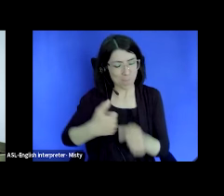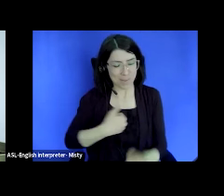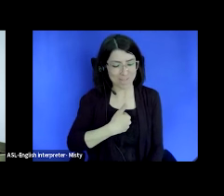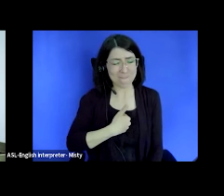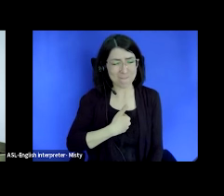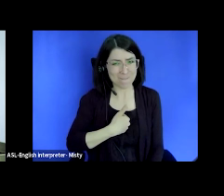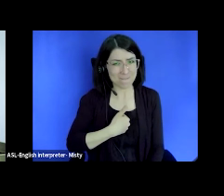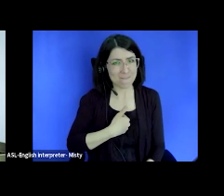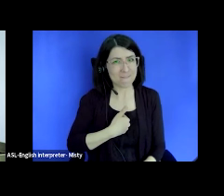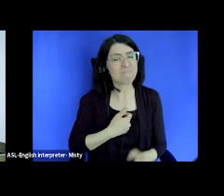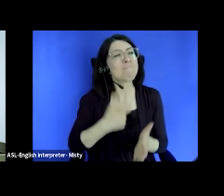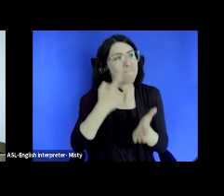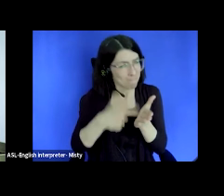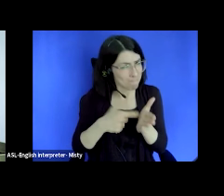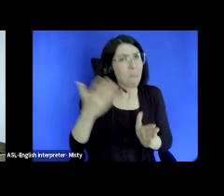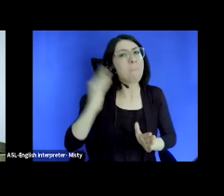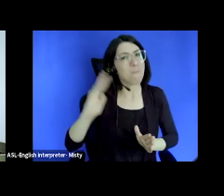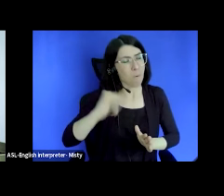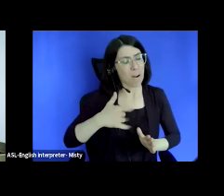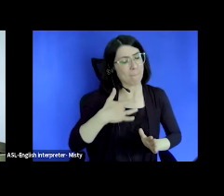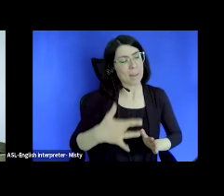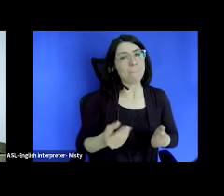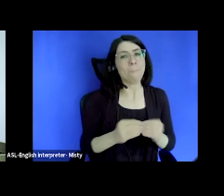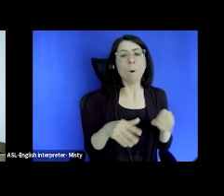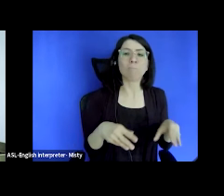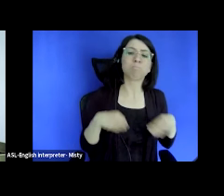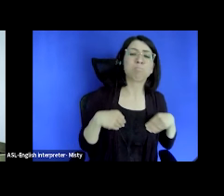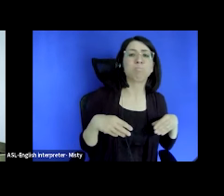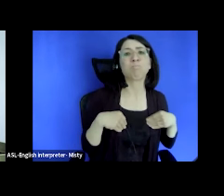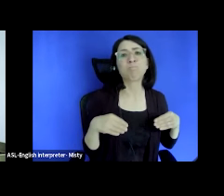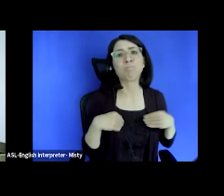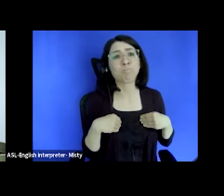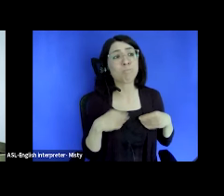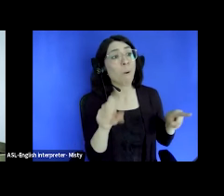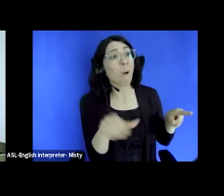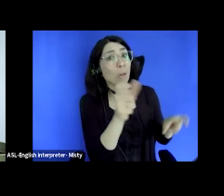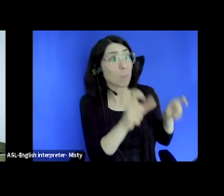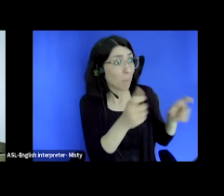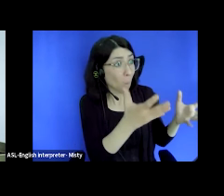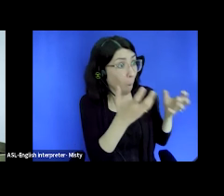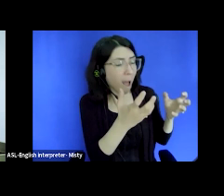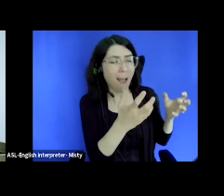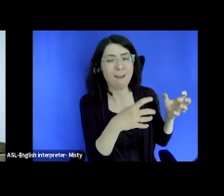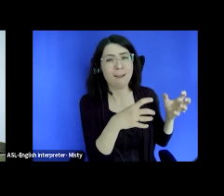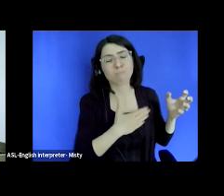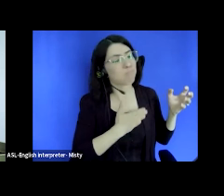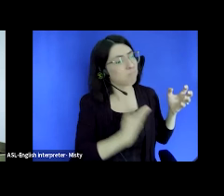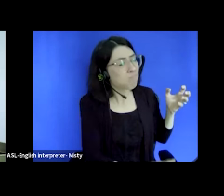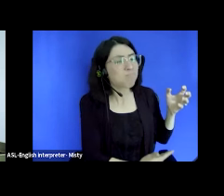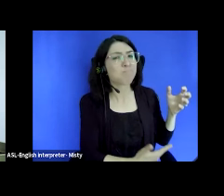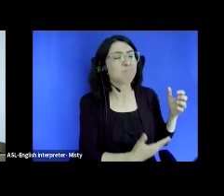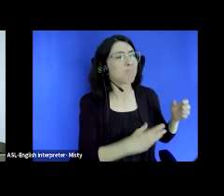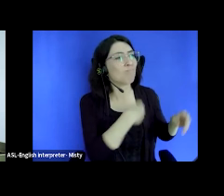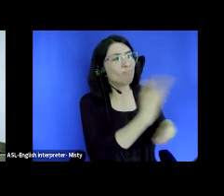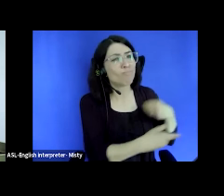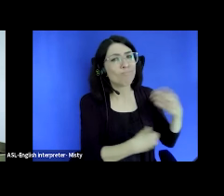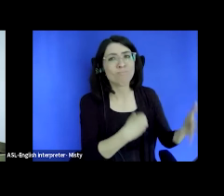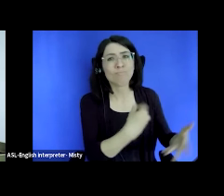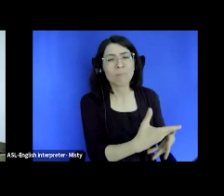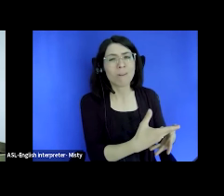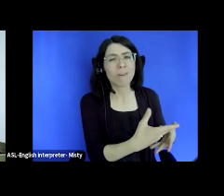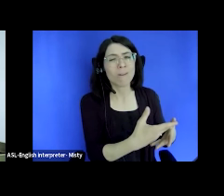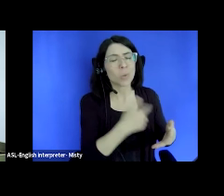the people pleaser in me. And I started to look back at things in my life and I'm thinking, okay, what is it that has happened that led me to be